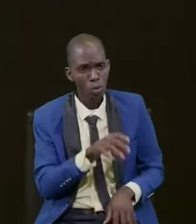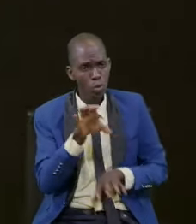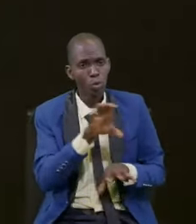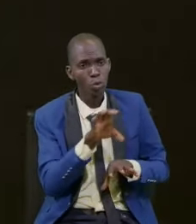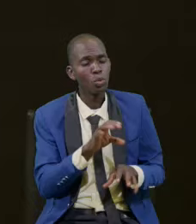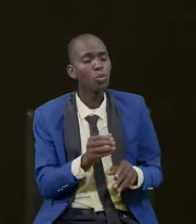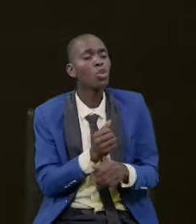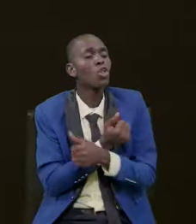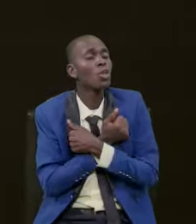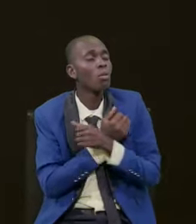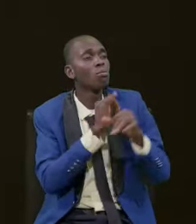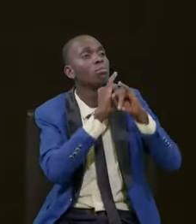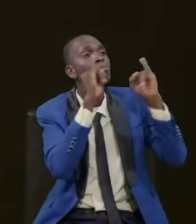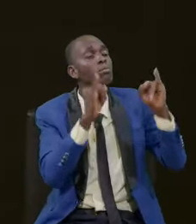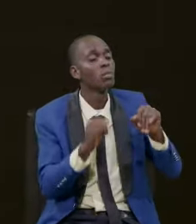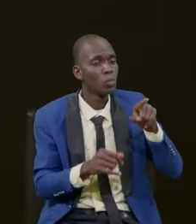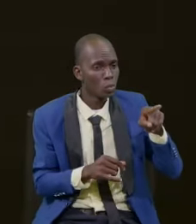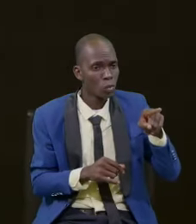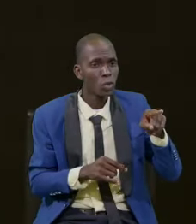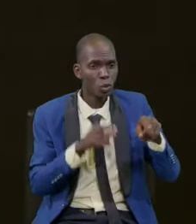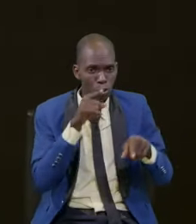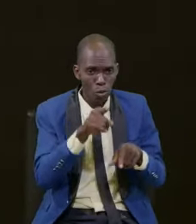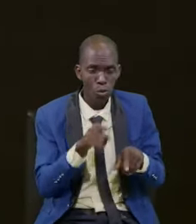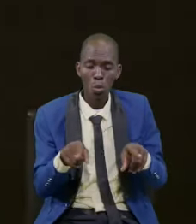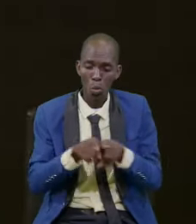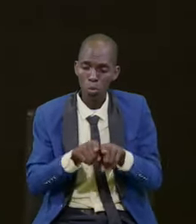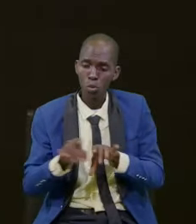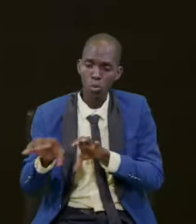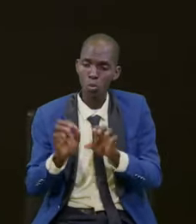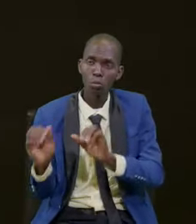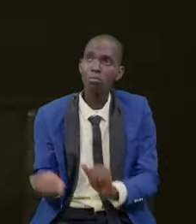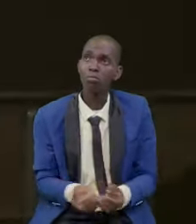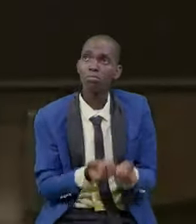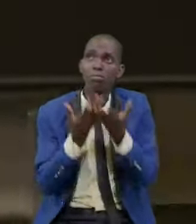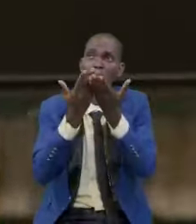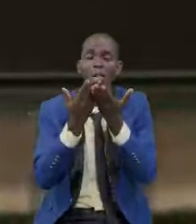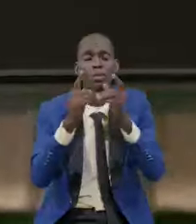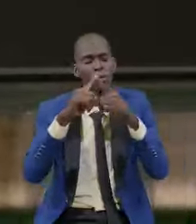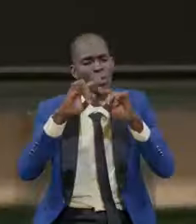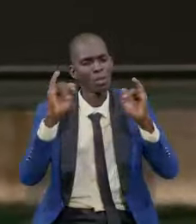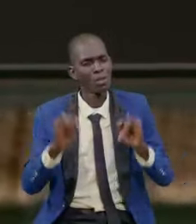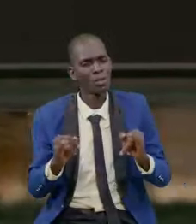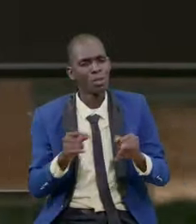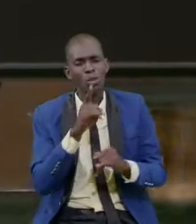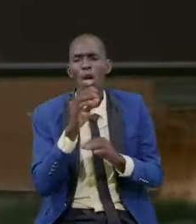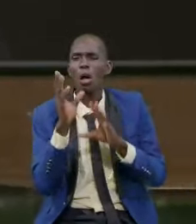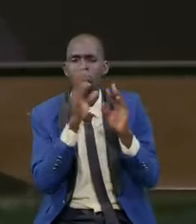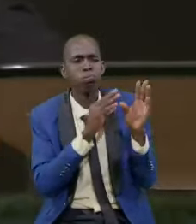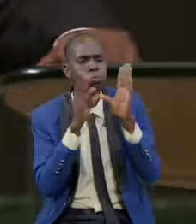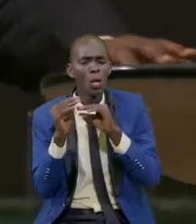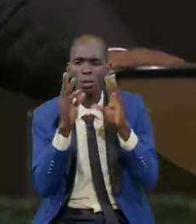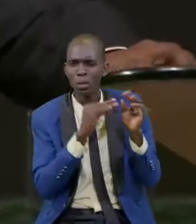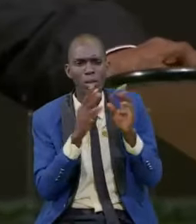thou that abhorrest idols, does thou commit sacrilege? You talk and talk and talk. You're too much